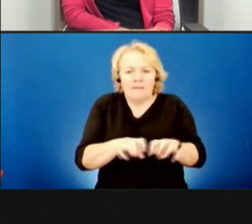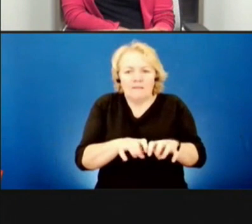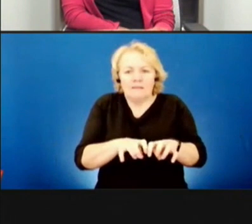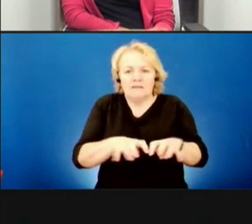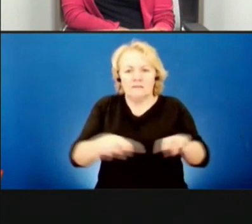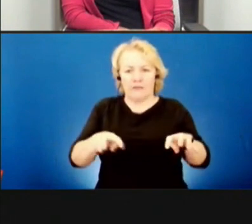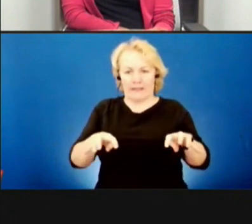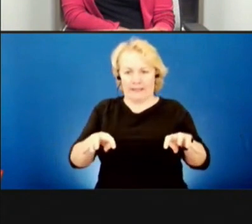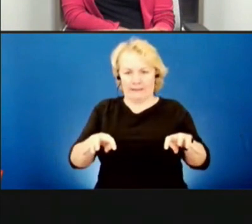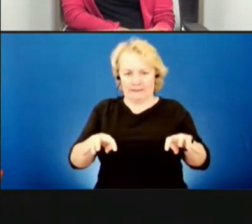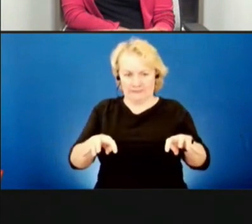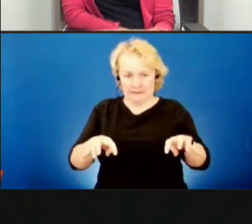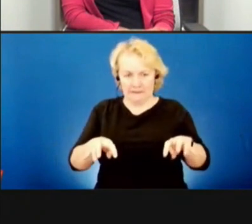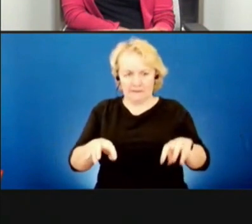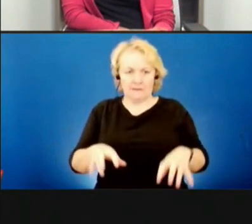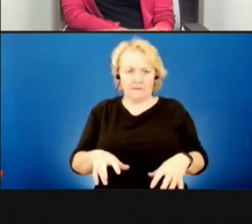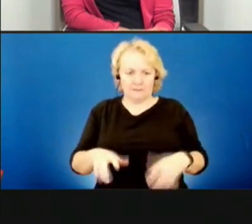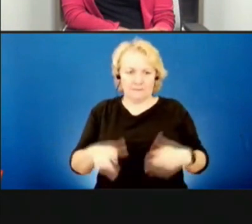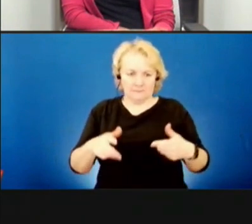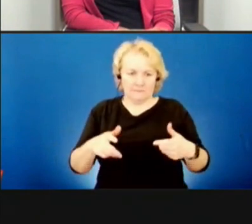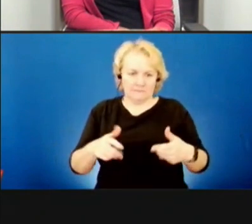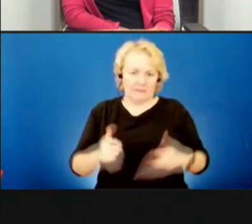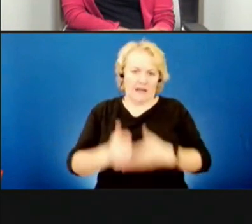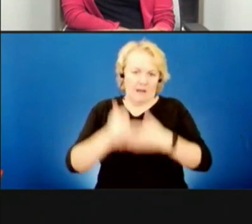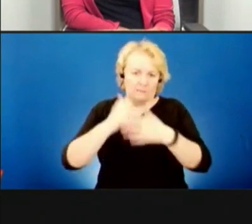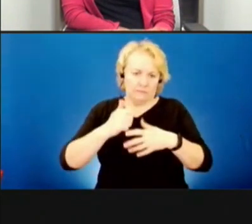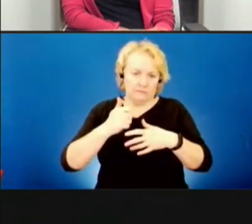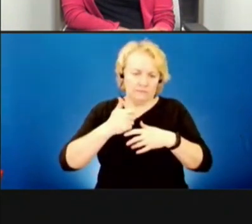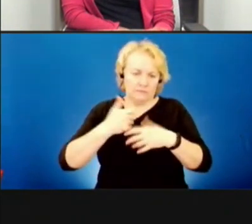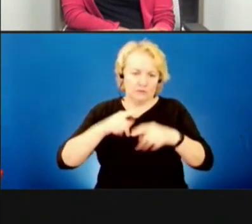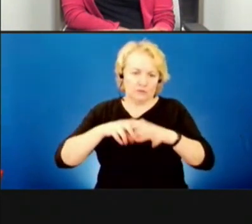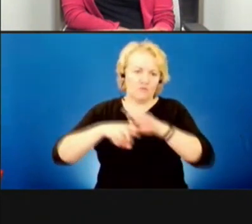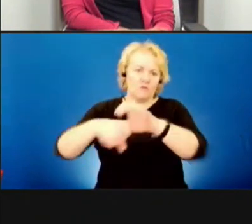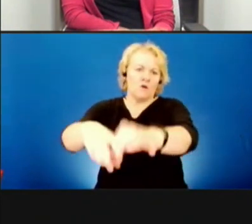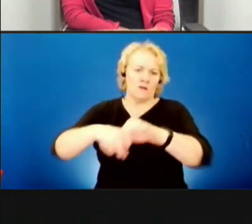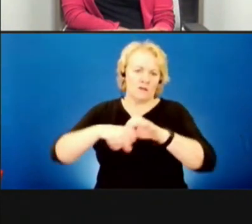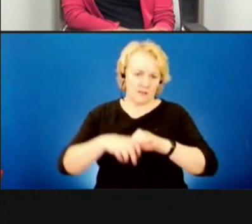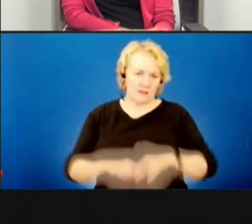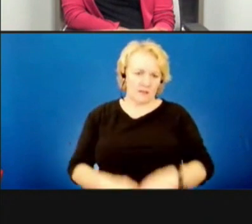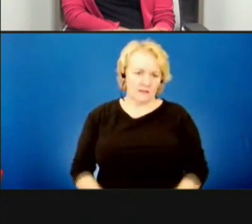that our children are using to get to and from school.